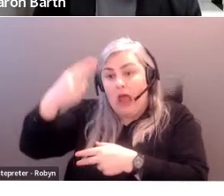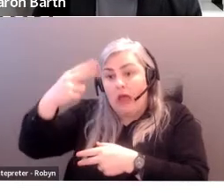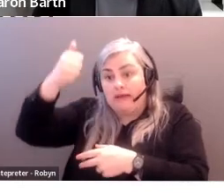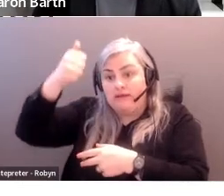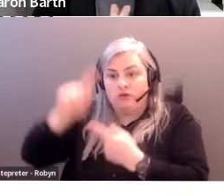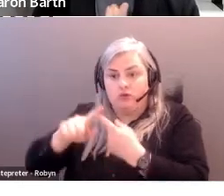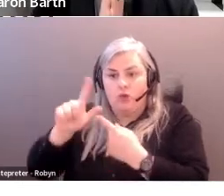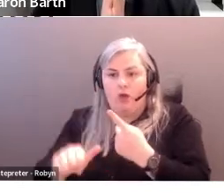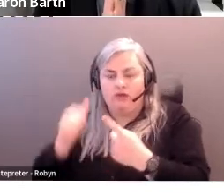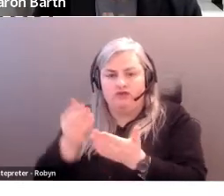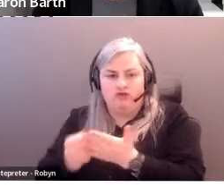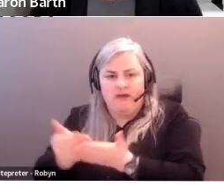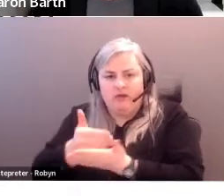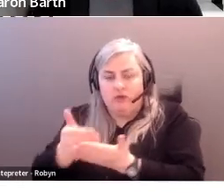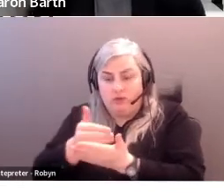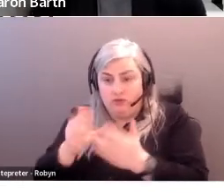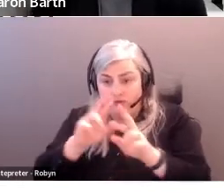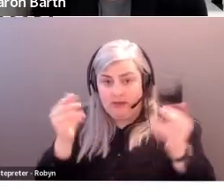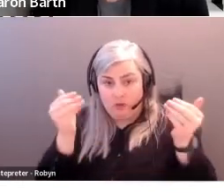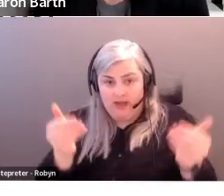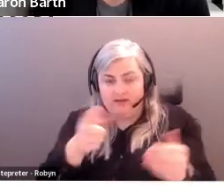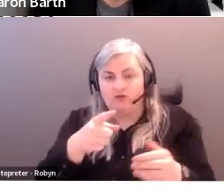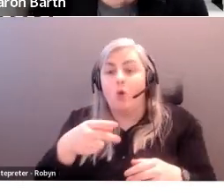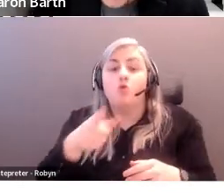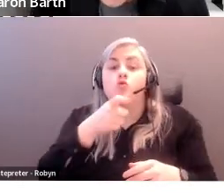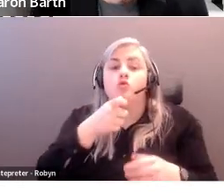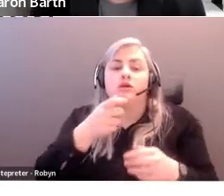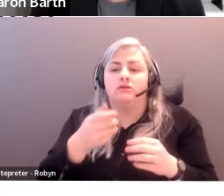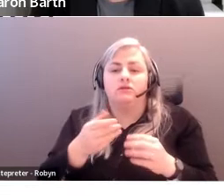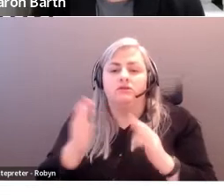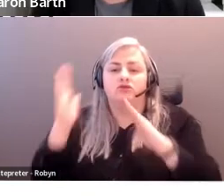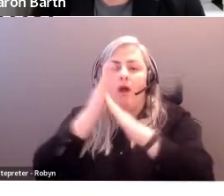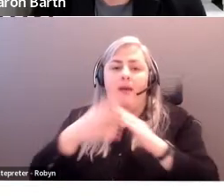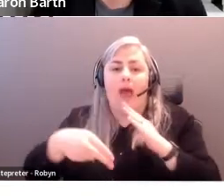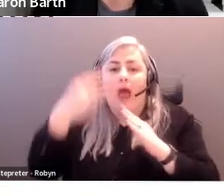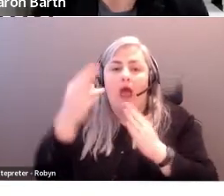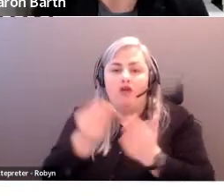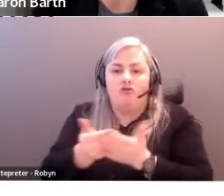Ready? Go. Highest to lowest in terms of revenue.